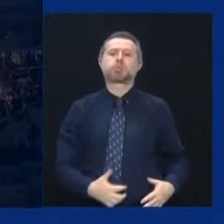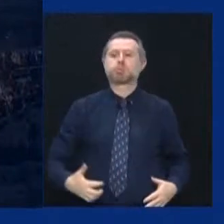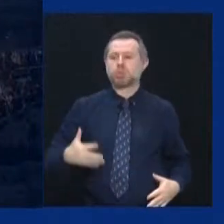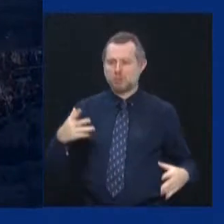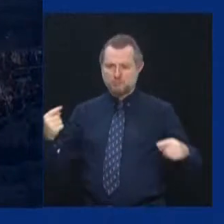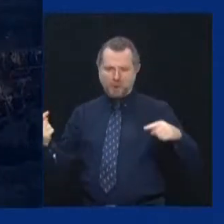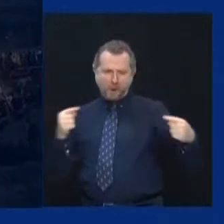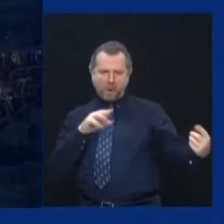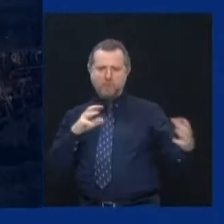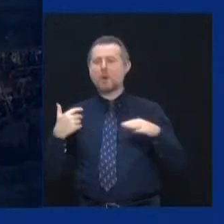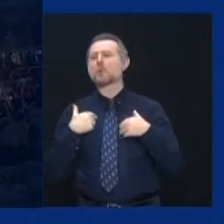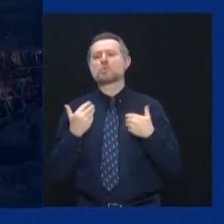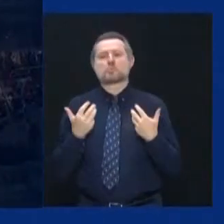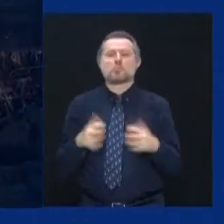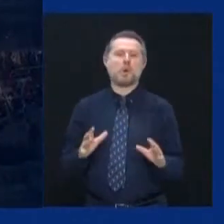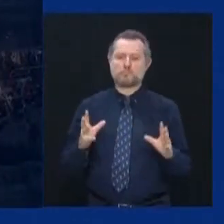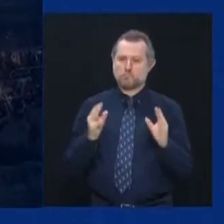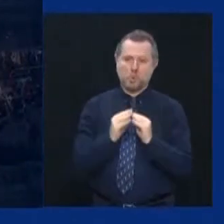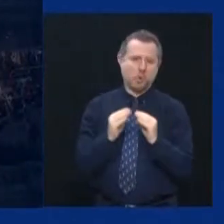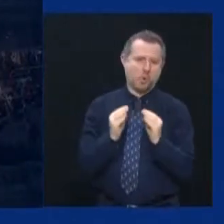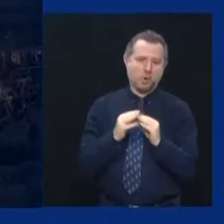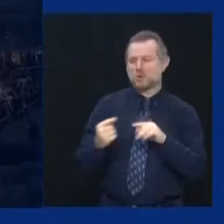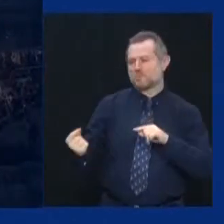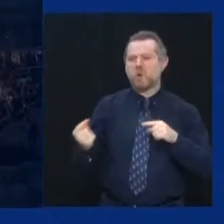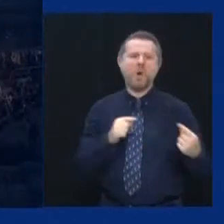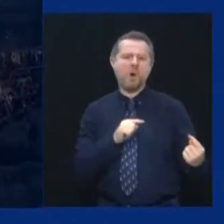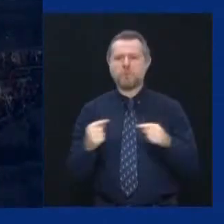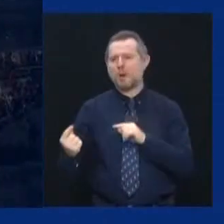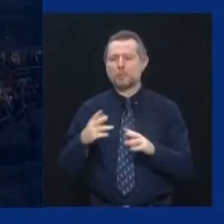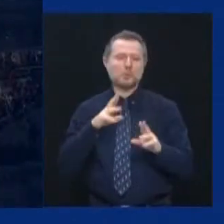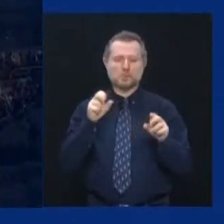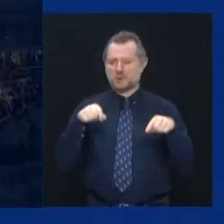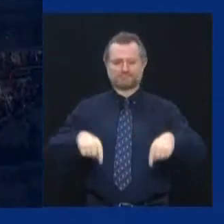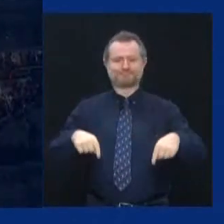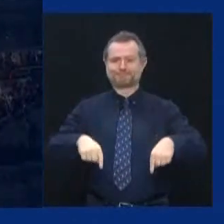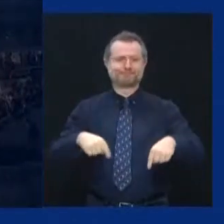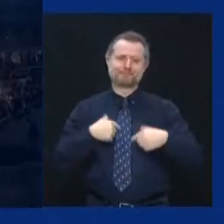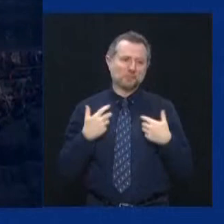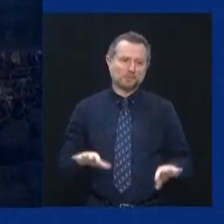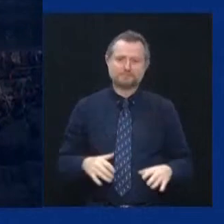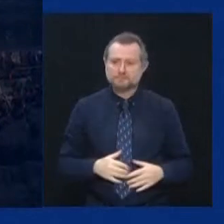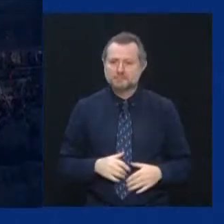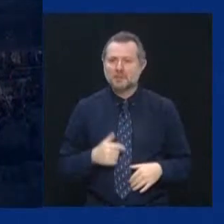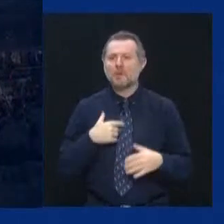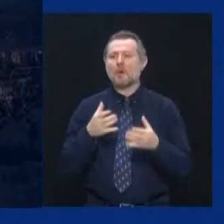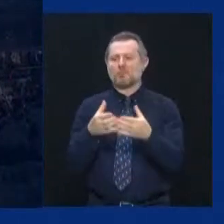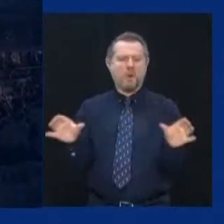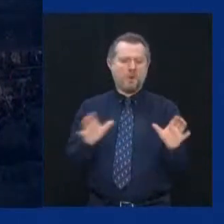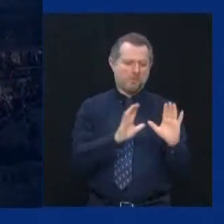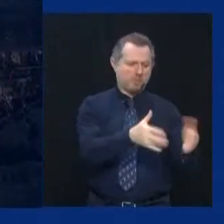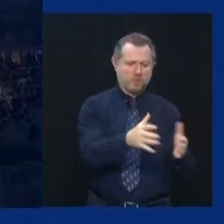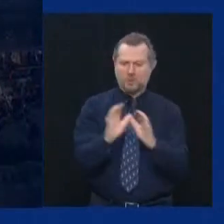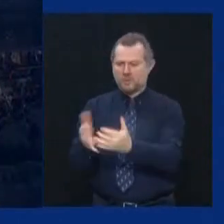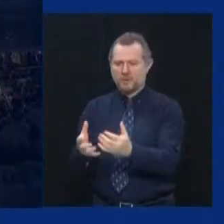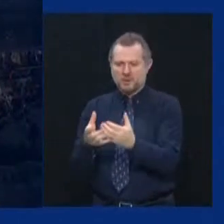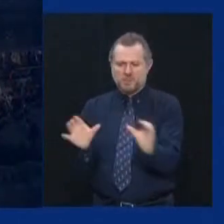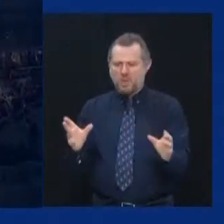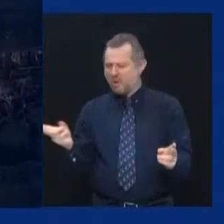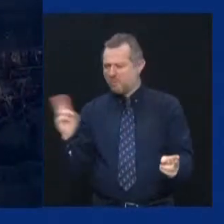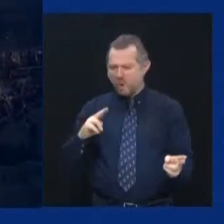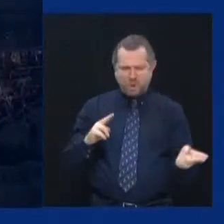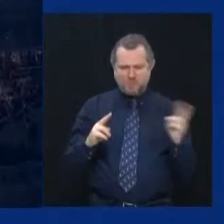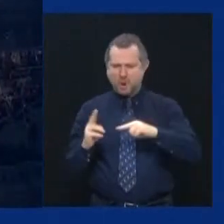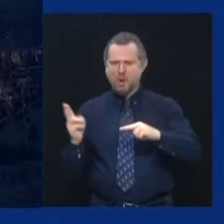to see, and this nation needs, is another period of division, another period of hyper-political